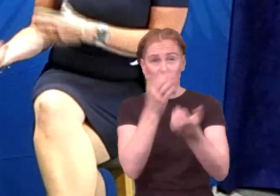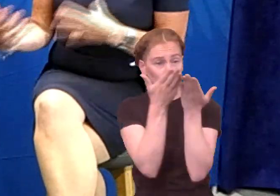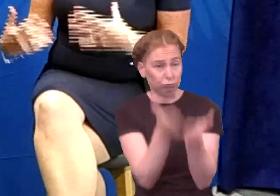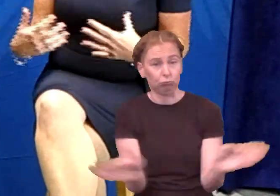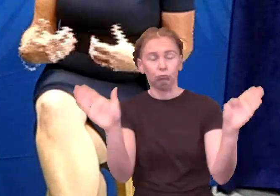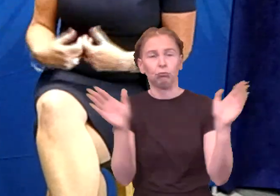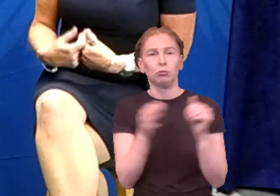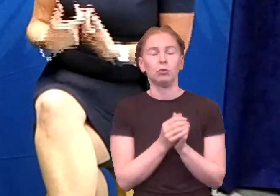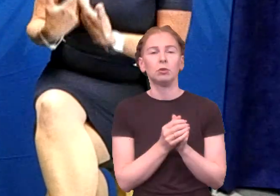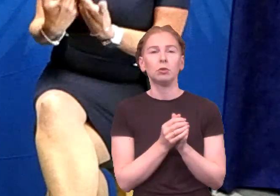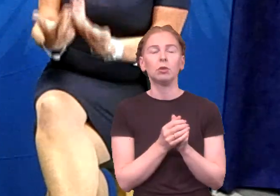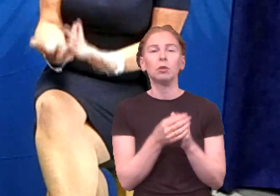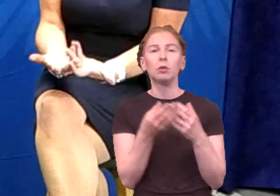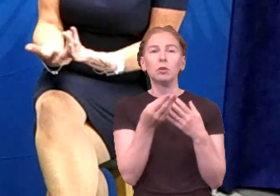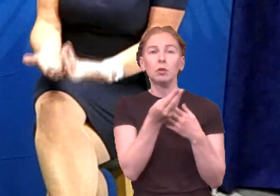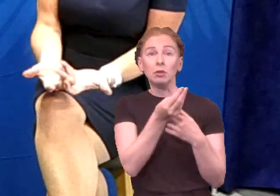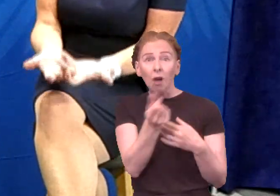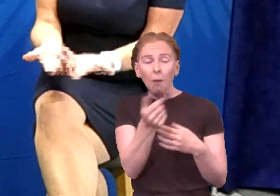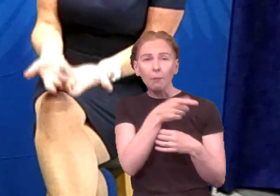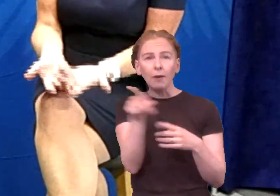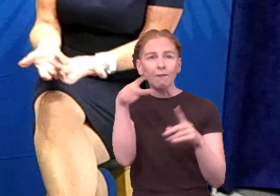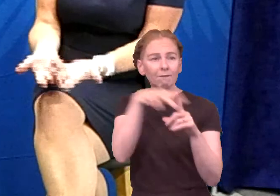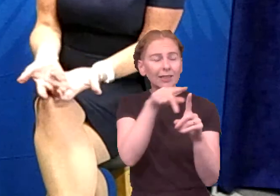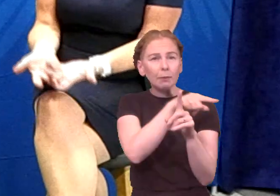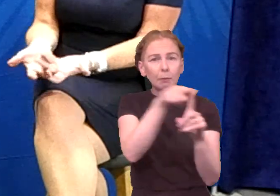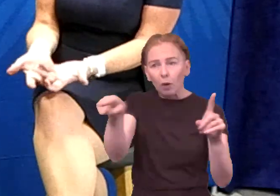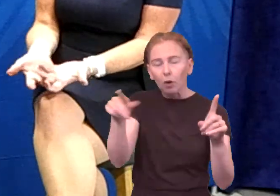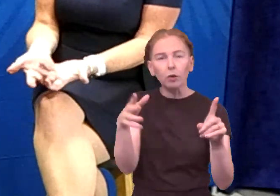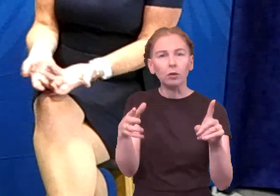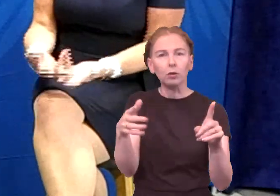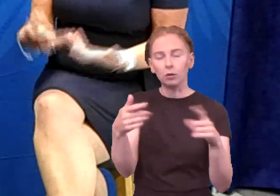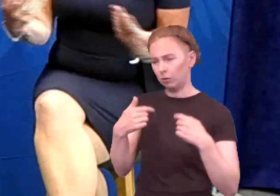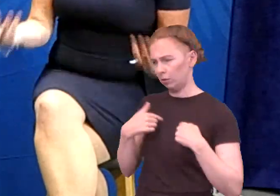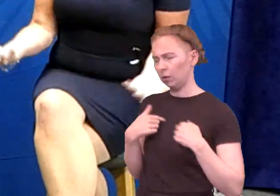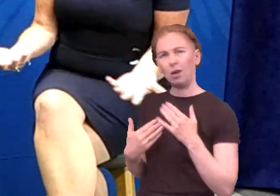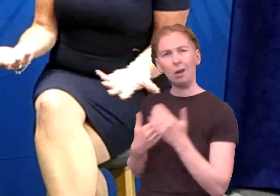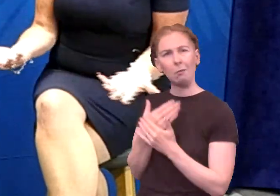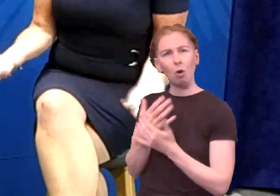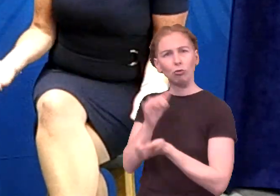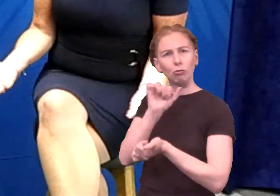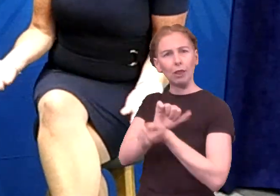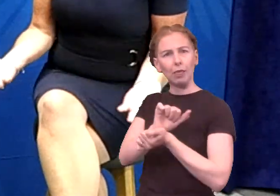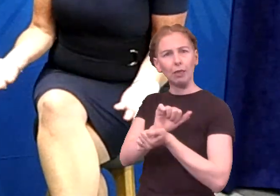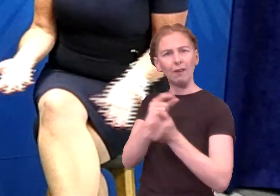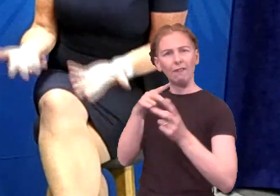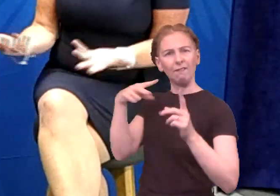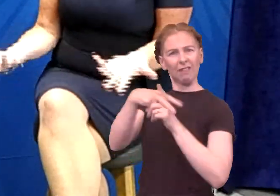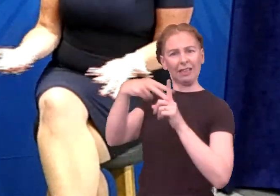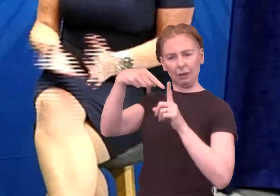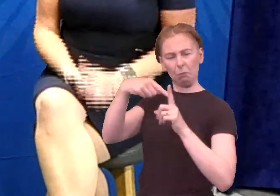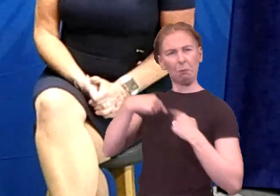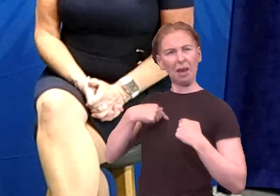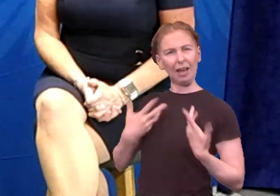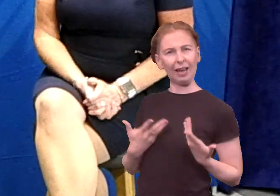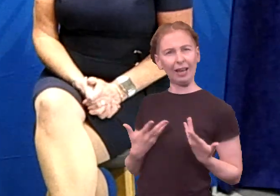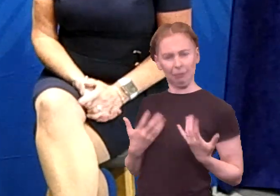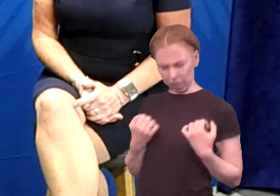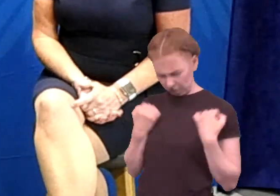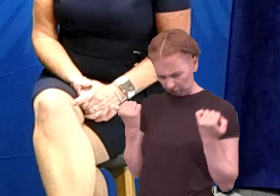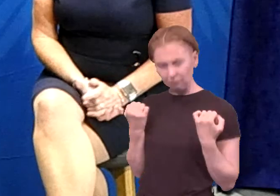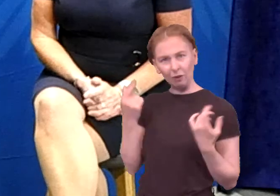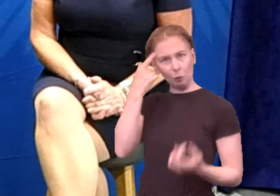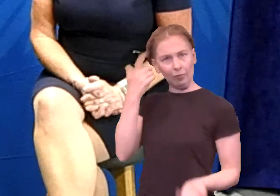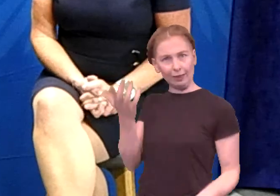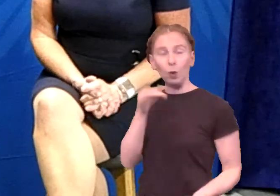police forces of victims is the fact that the victim doesn't identify as a victim themselves for numerous reasons. But yeah.